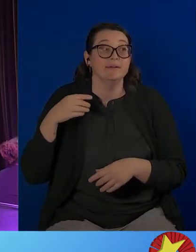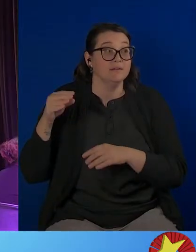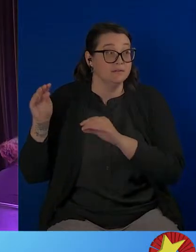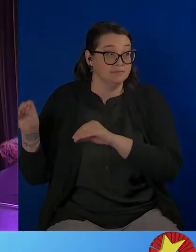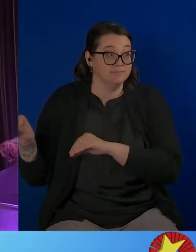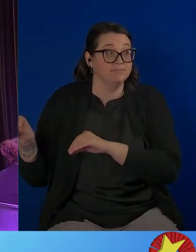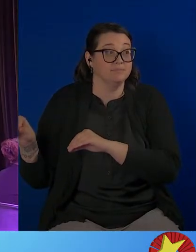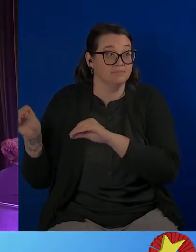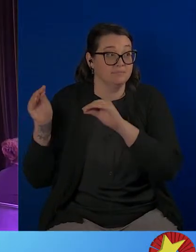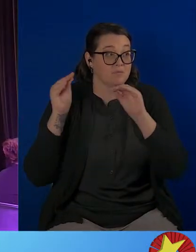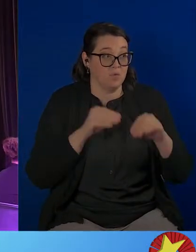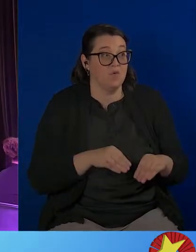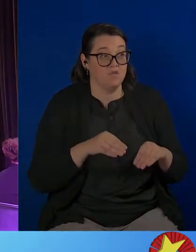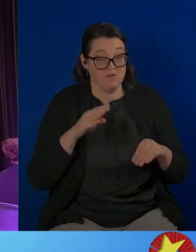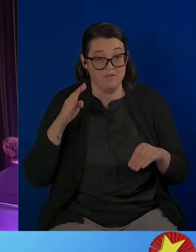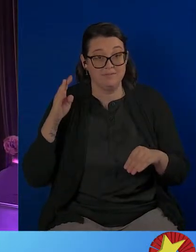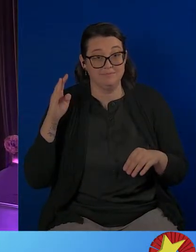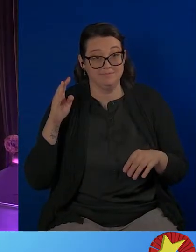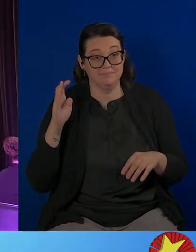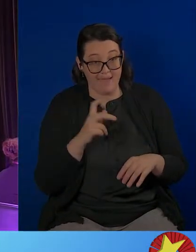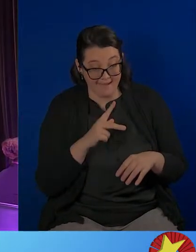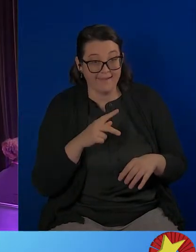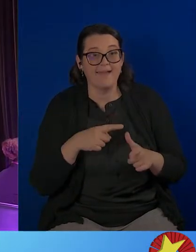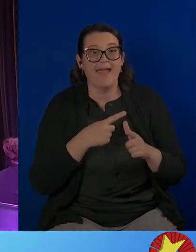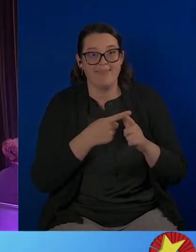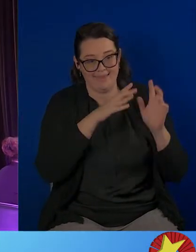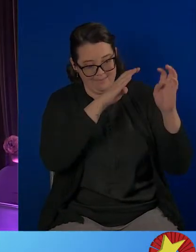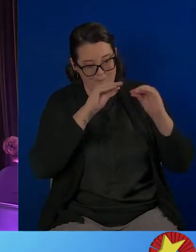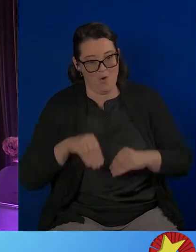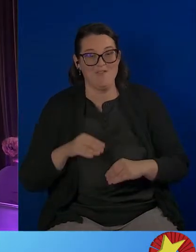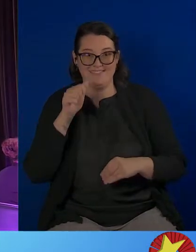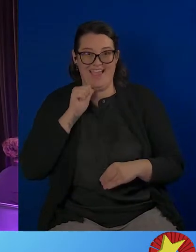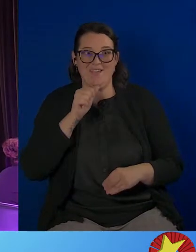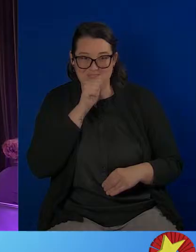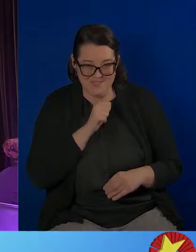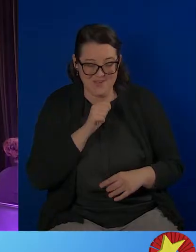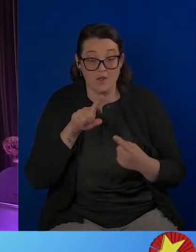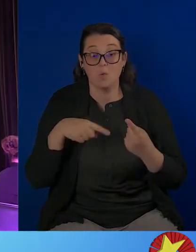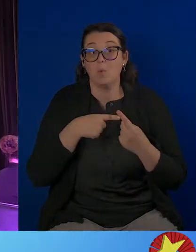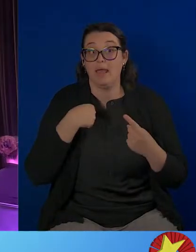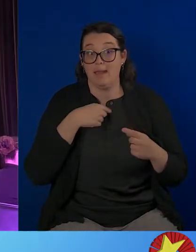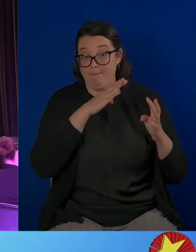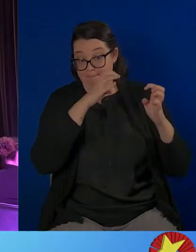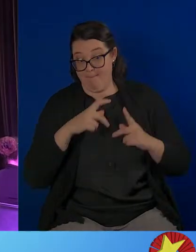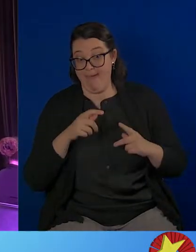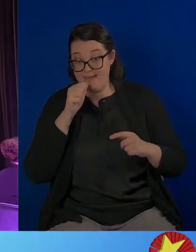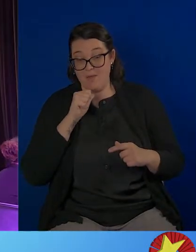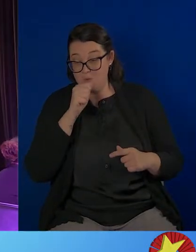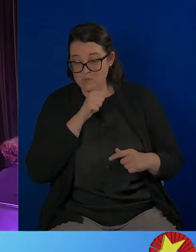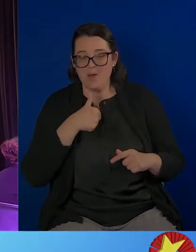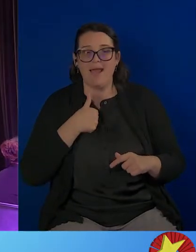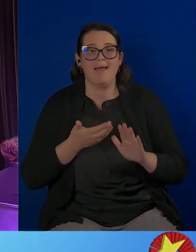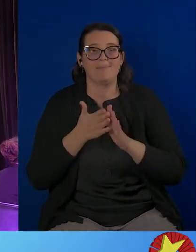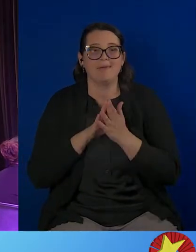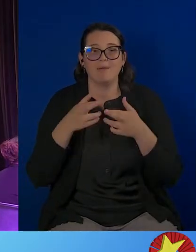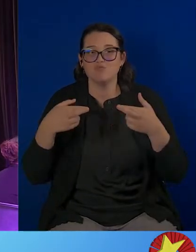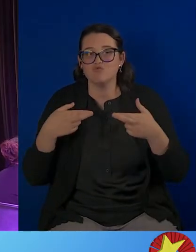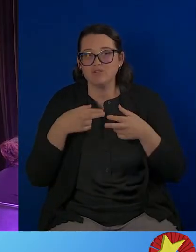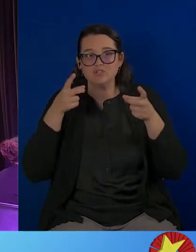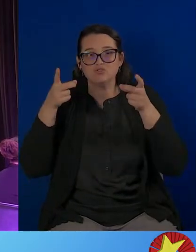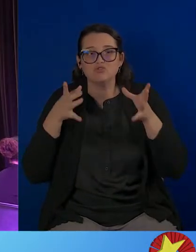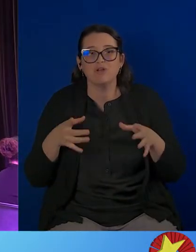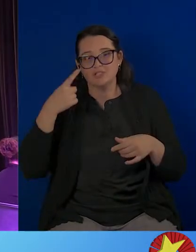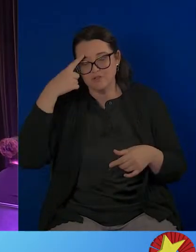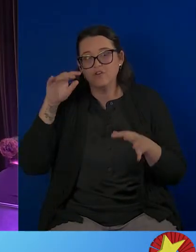years there before coming back to Arizona. When I came back to Arizona, I was a regional director at the Flagstaff and